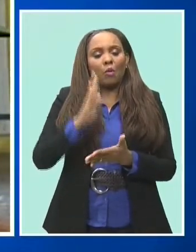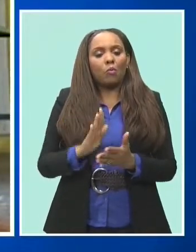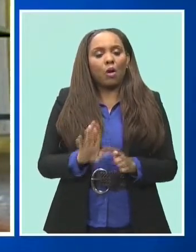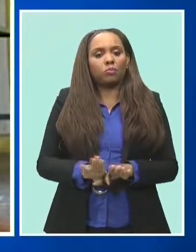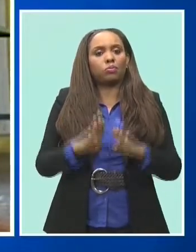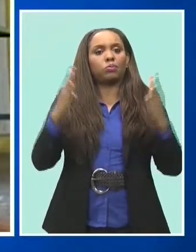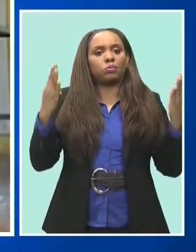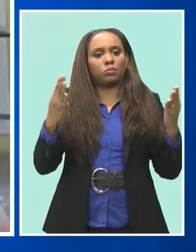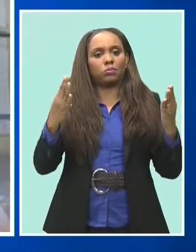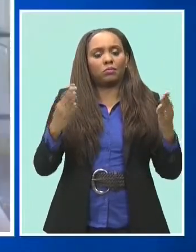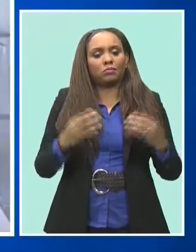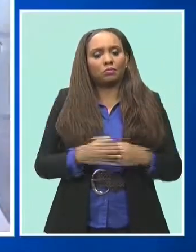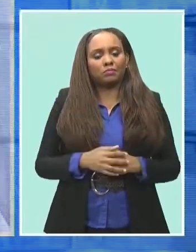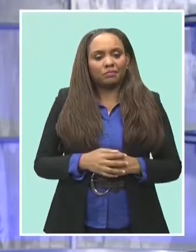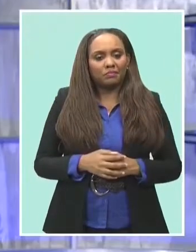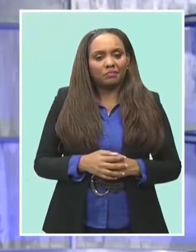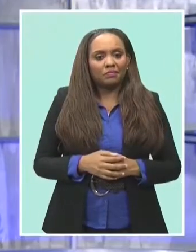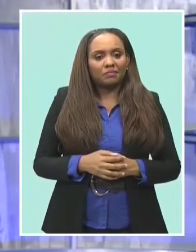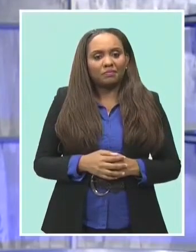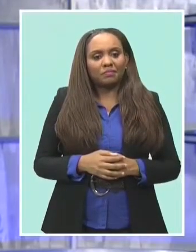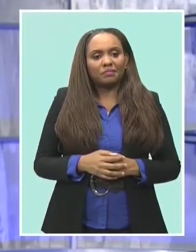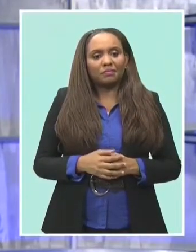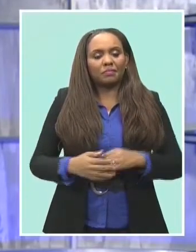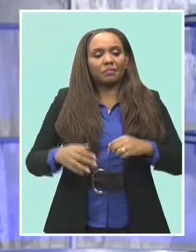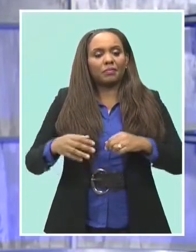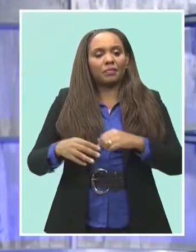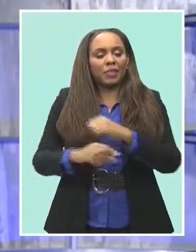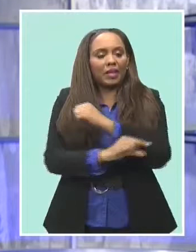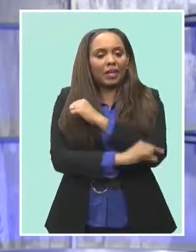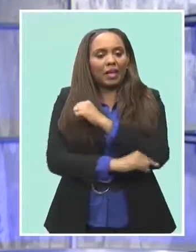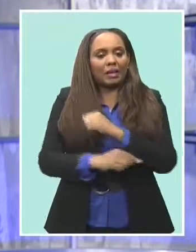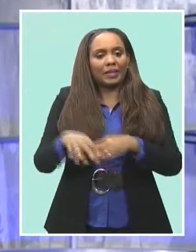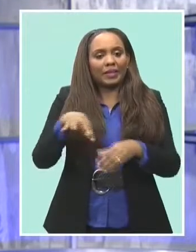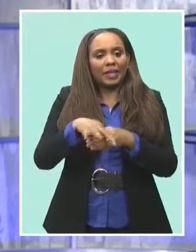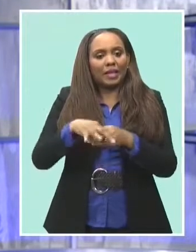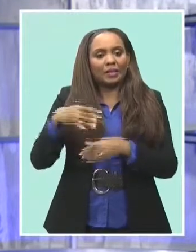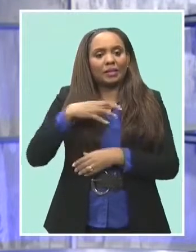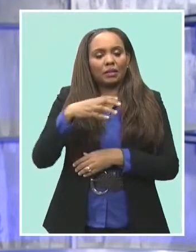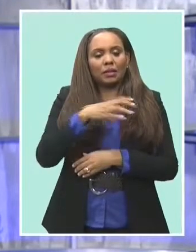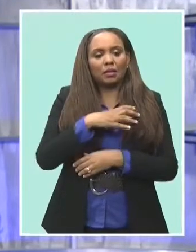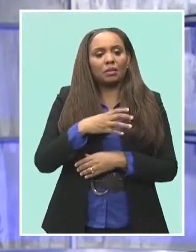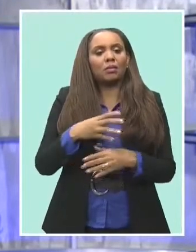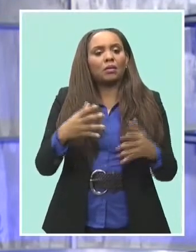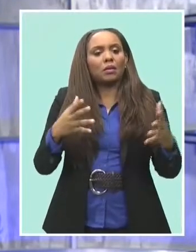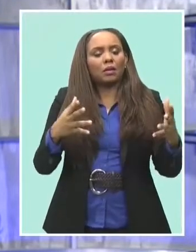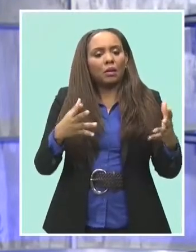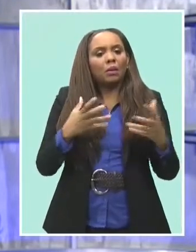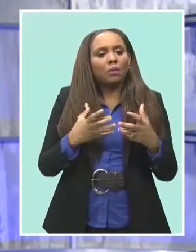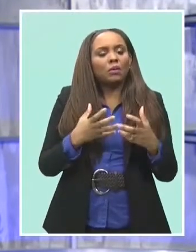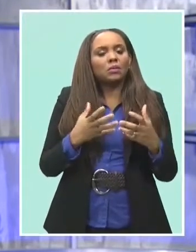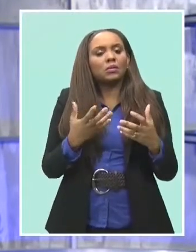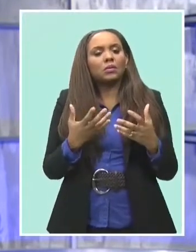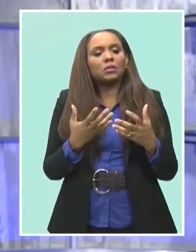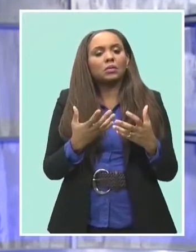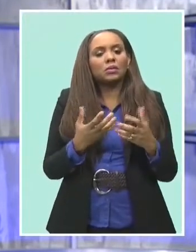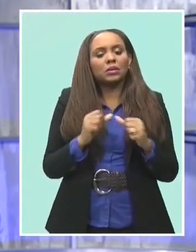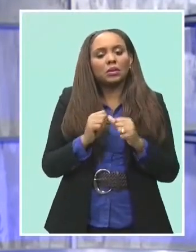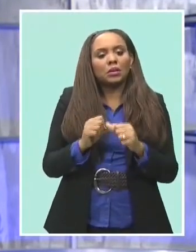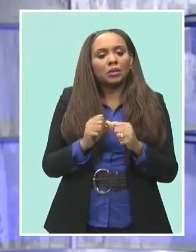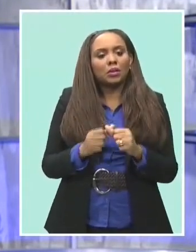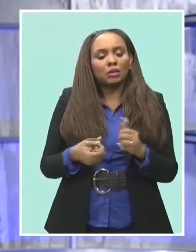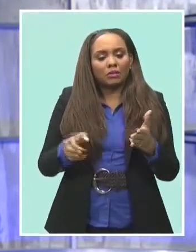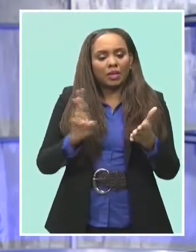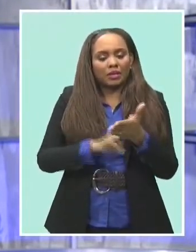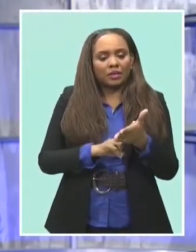its doors in Portsmouth. The Guyana Elections Commission is working to complete ongoing house-to-house registration by the end of